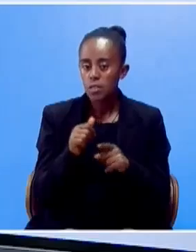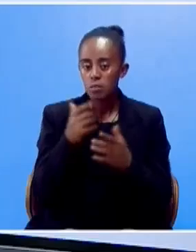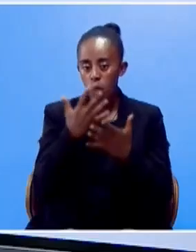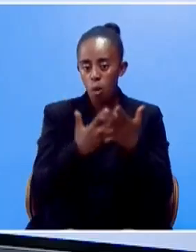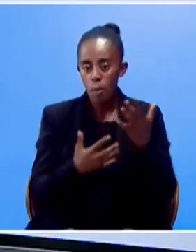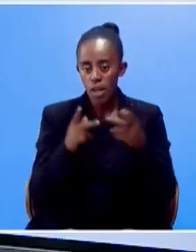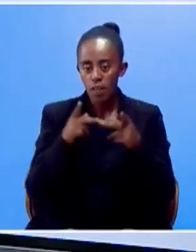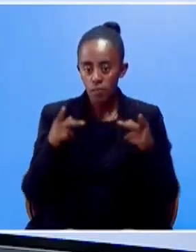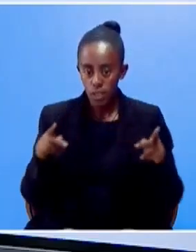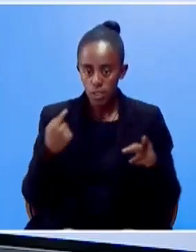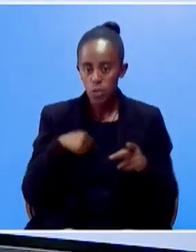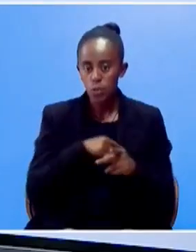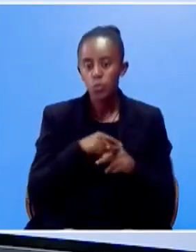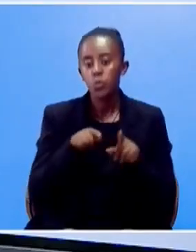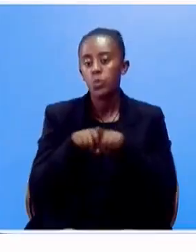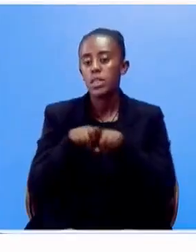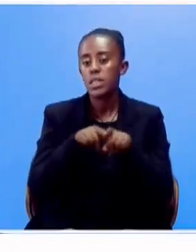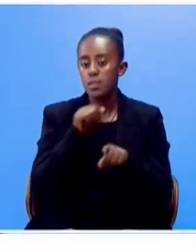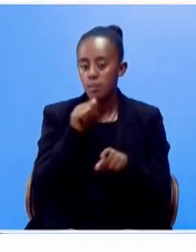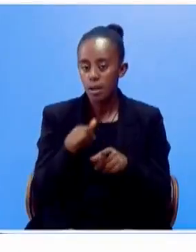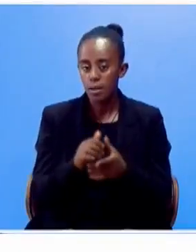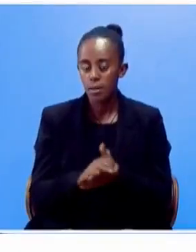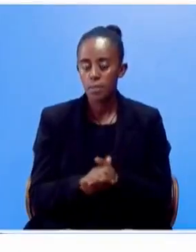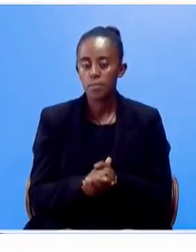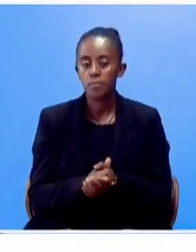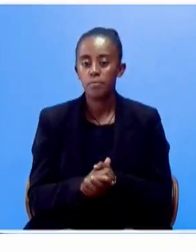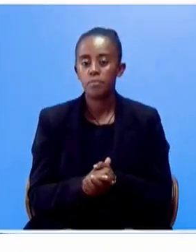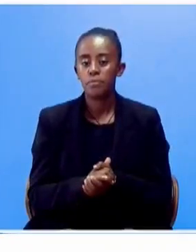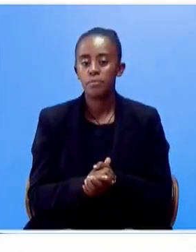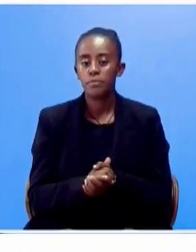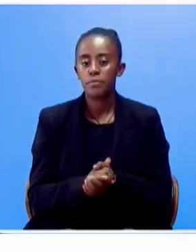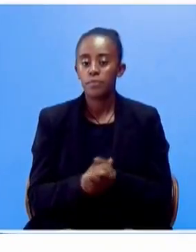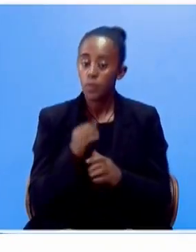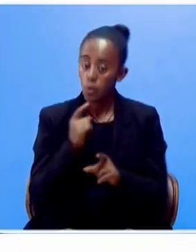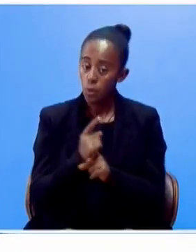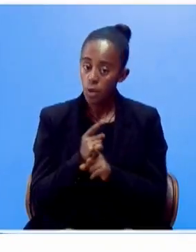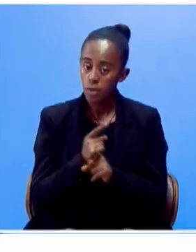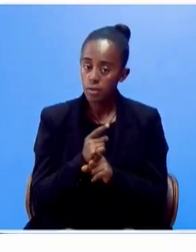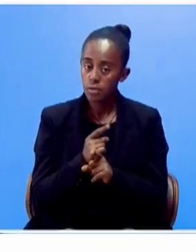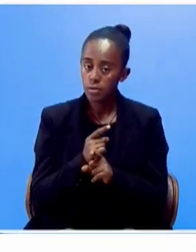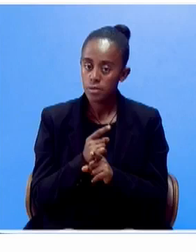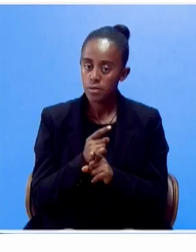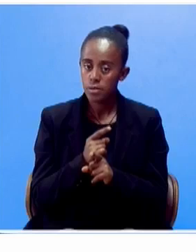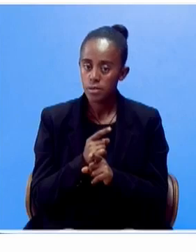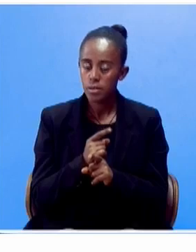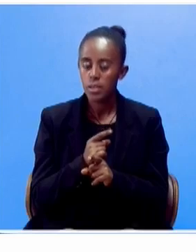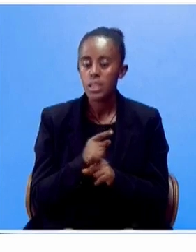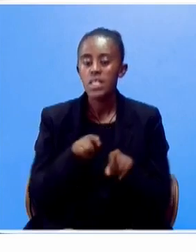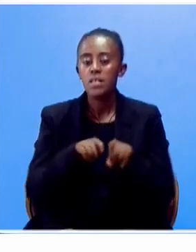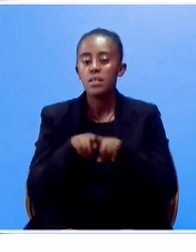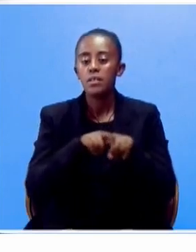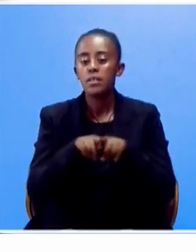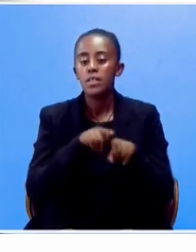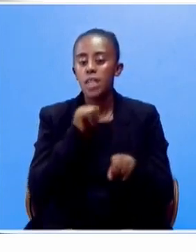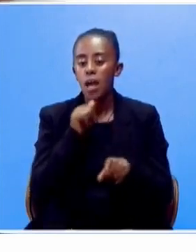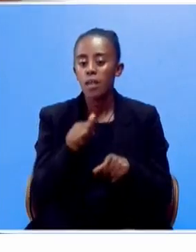phrases that we use to disagree. All right. Disagree.